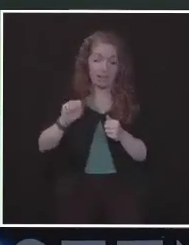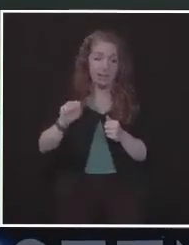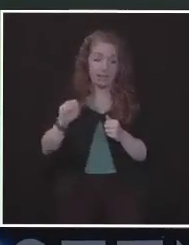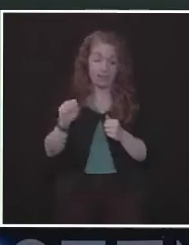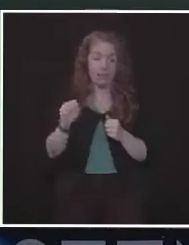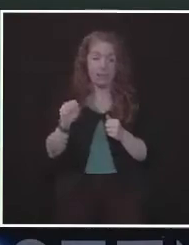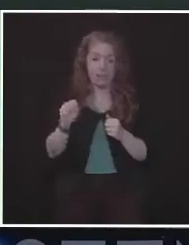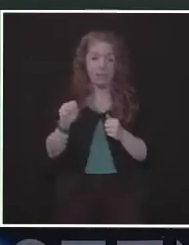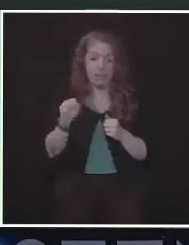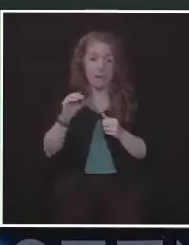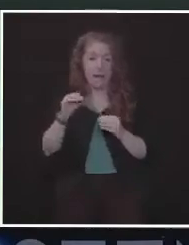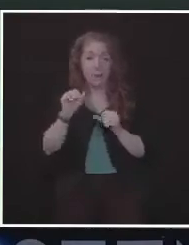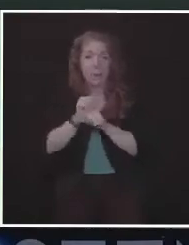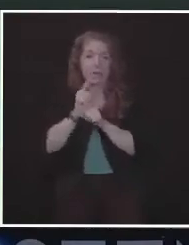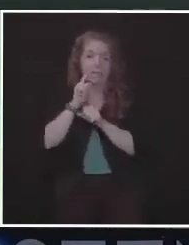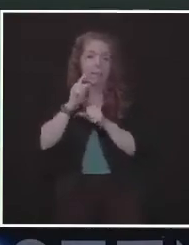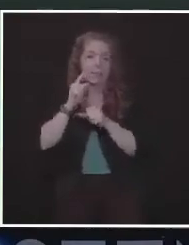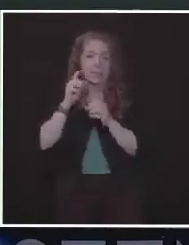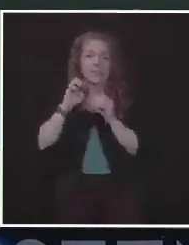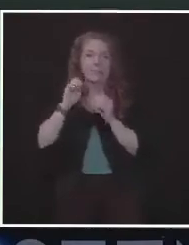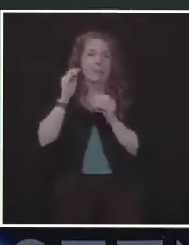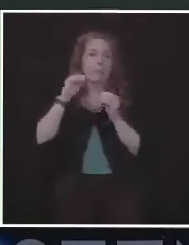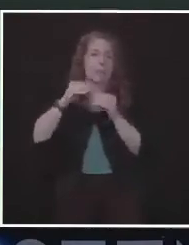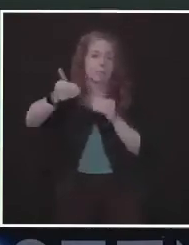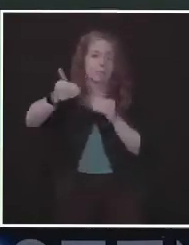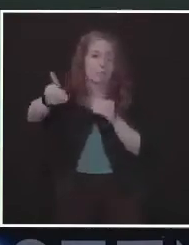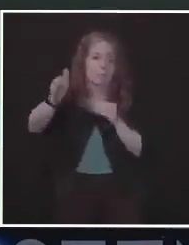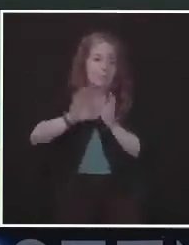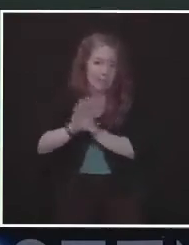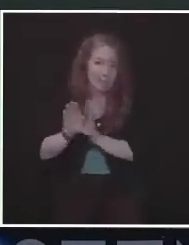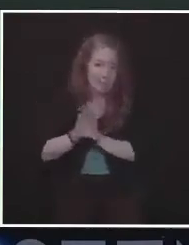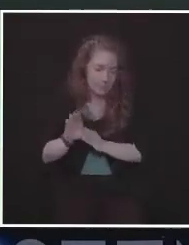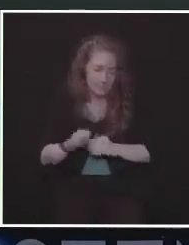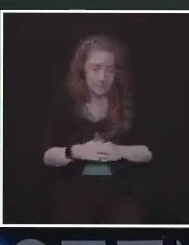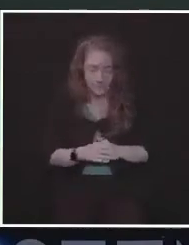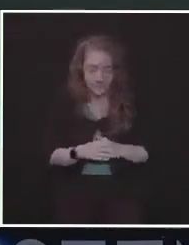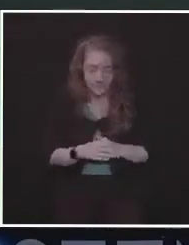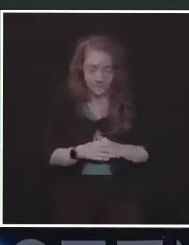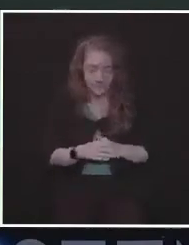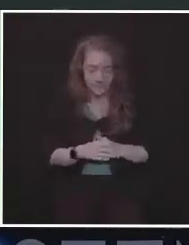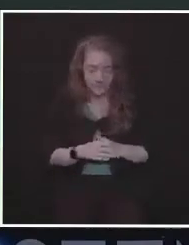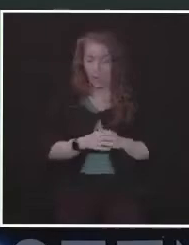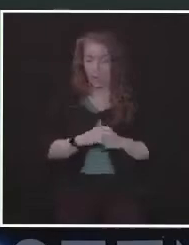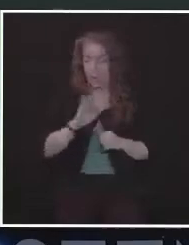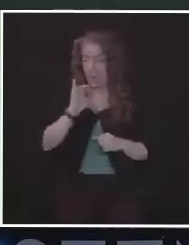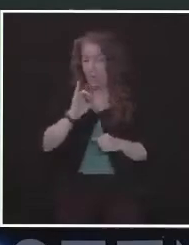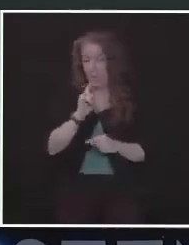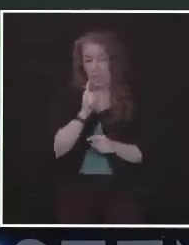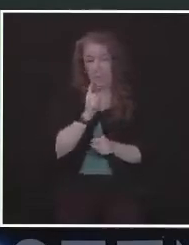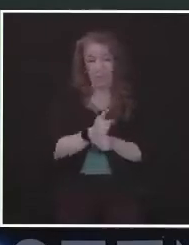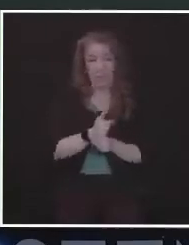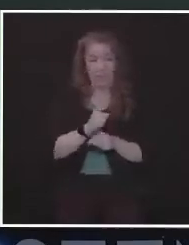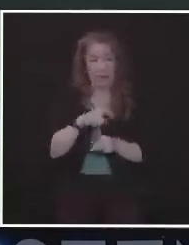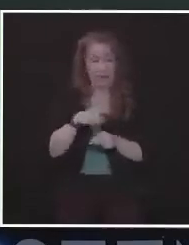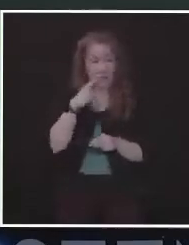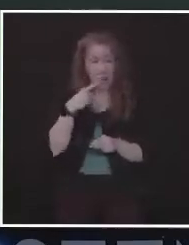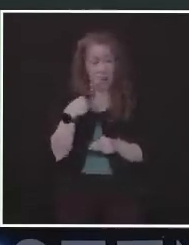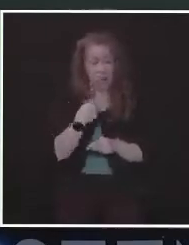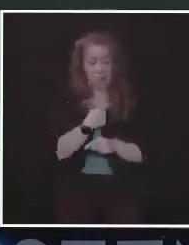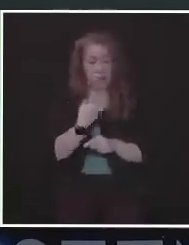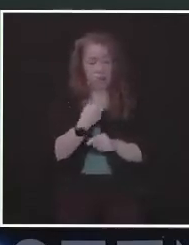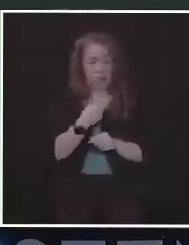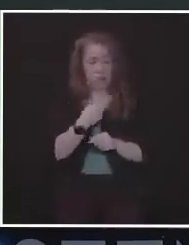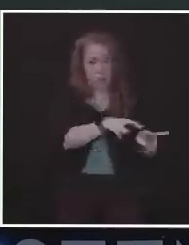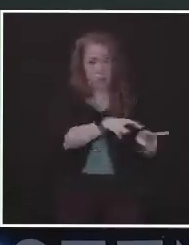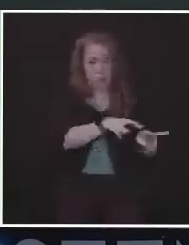of development. This is exactly the time for us to take a deep breath and say, wow, we have